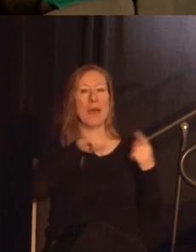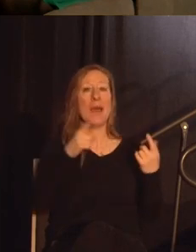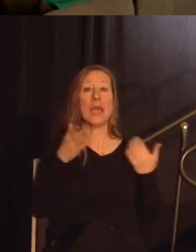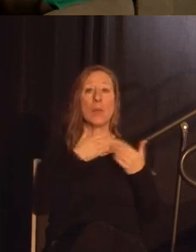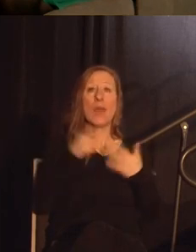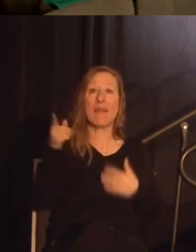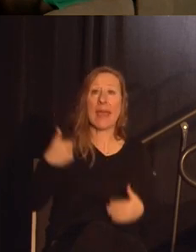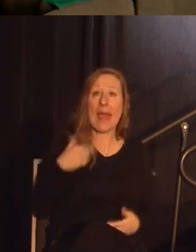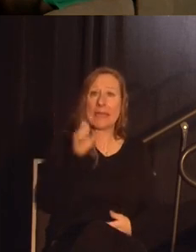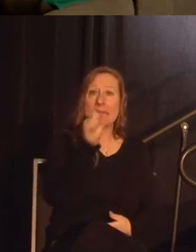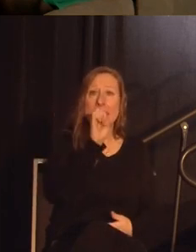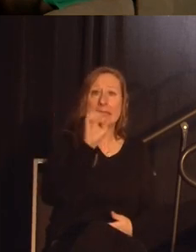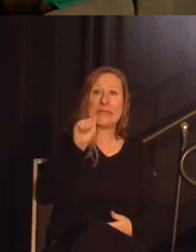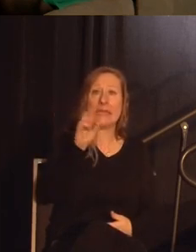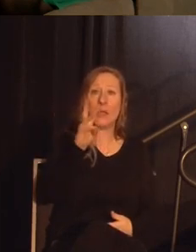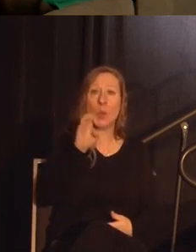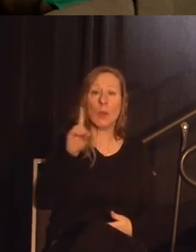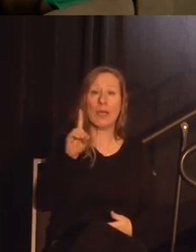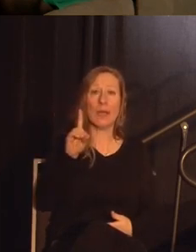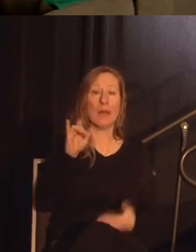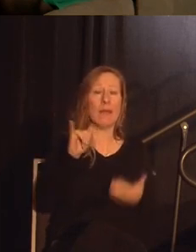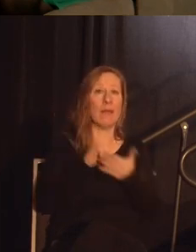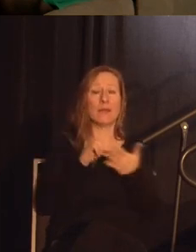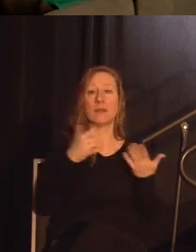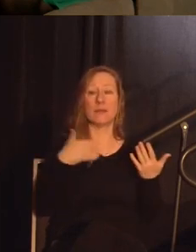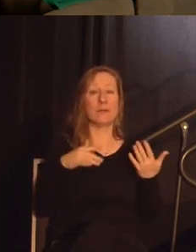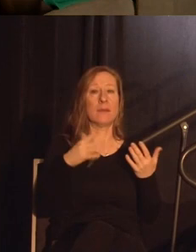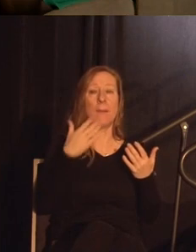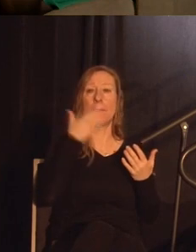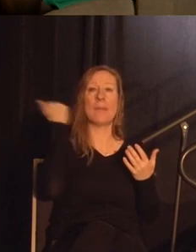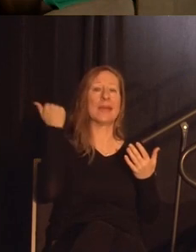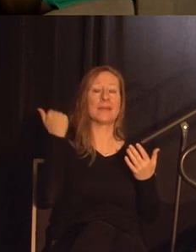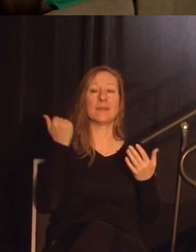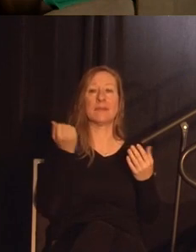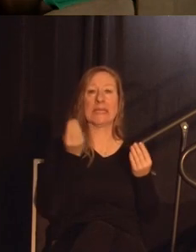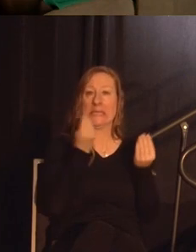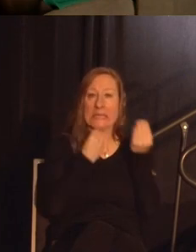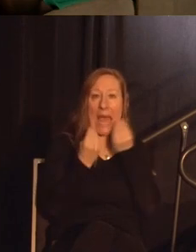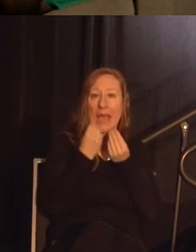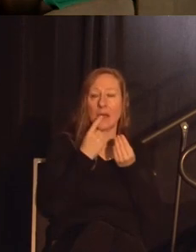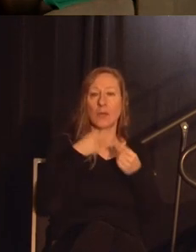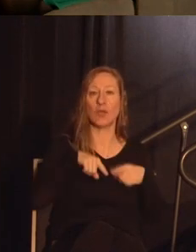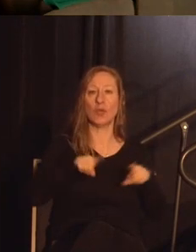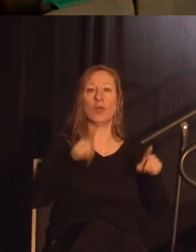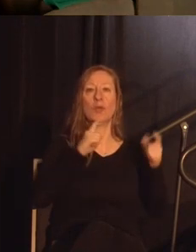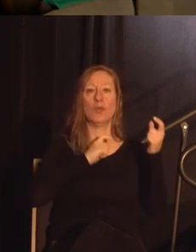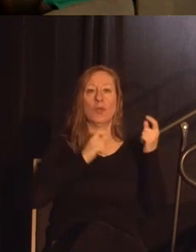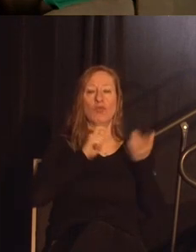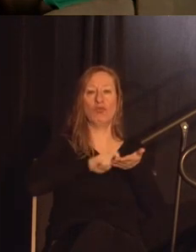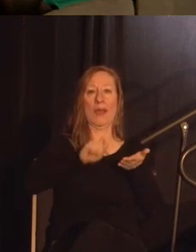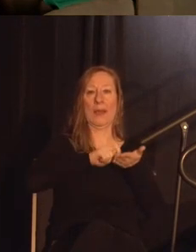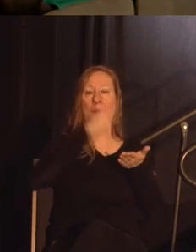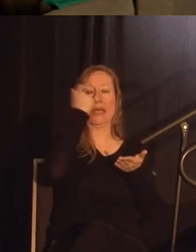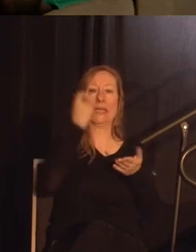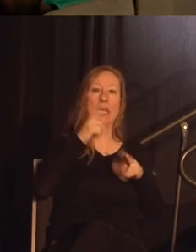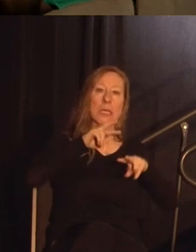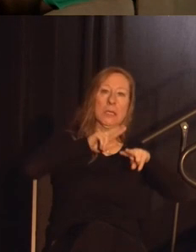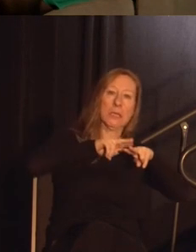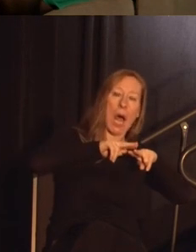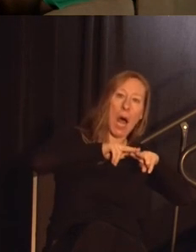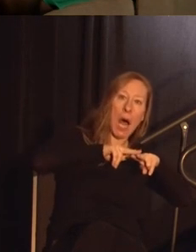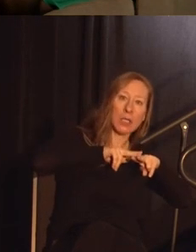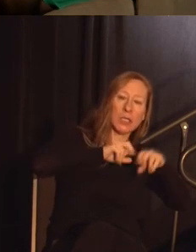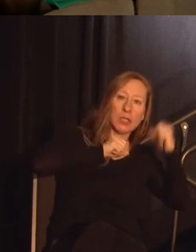is the most, for me, that's, like, the ideal snack of kind of writing time, because it's, like, so